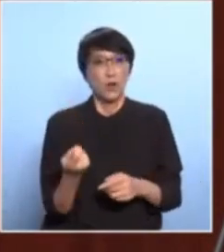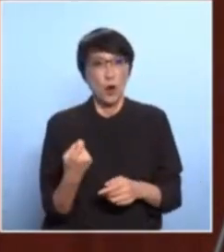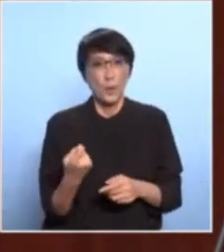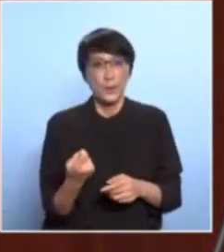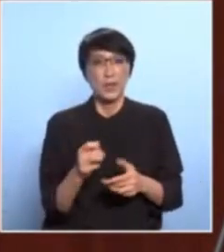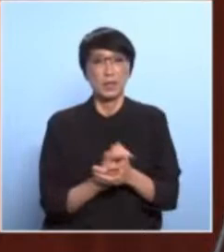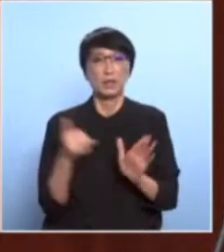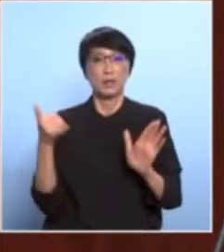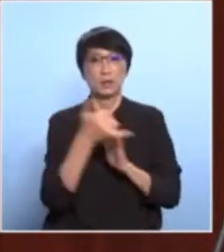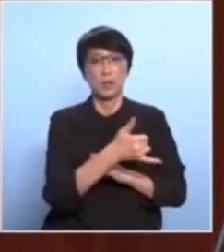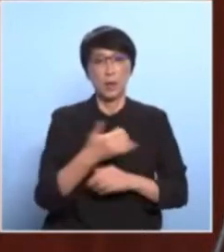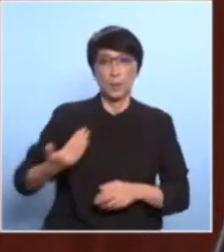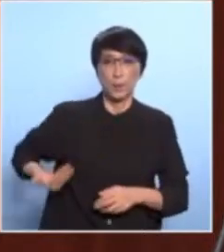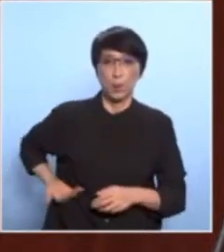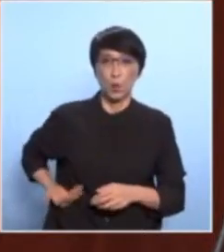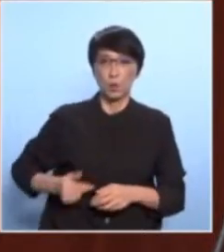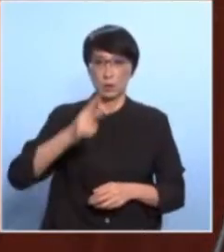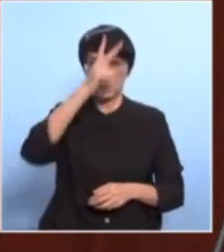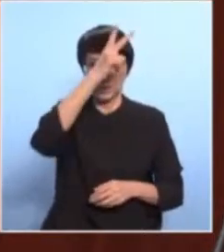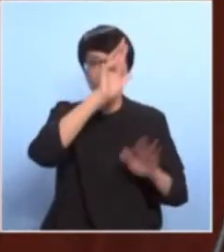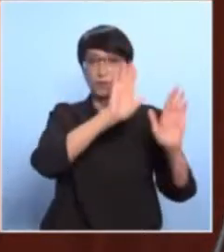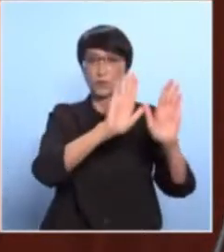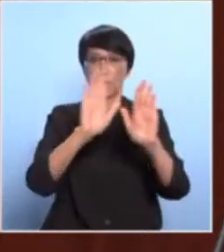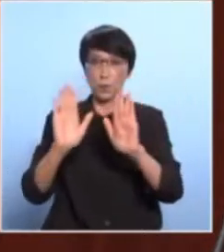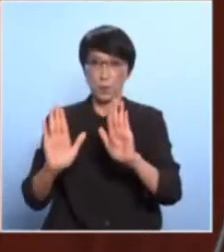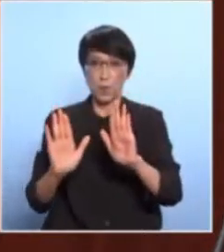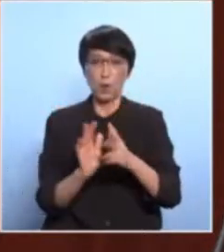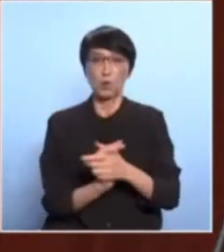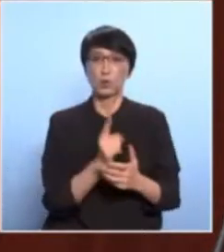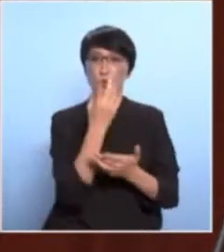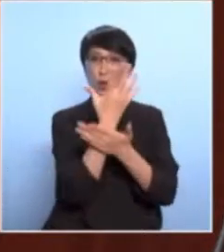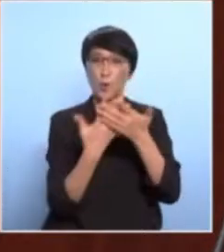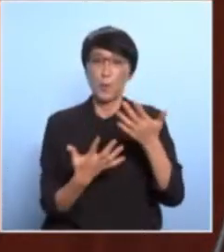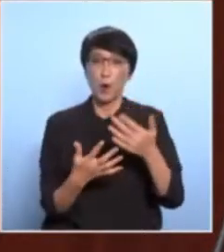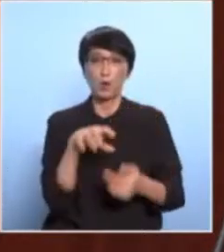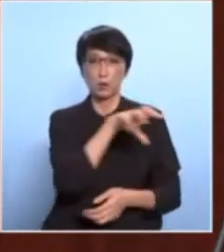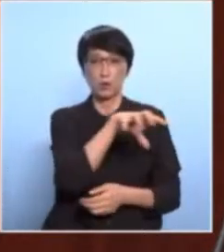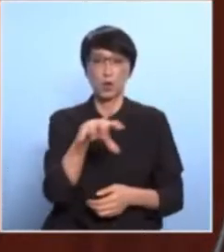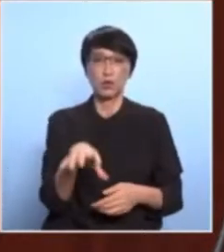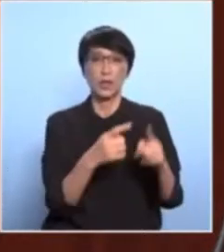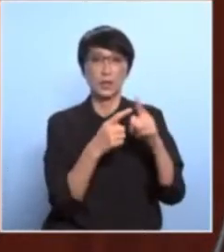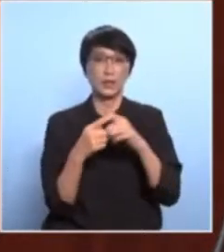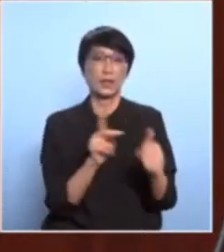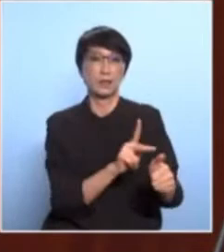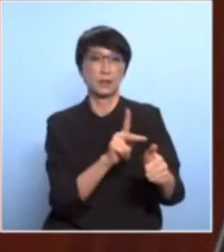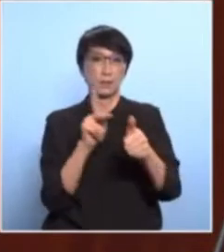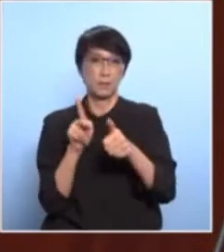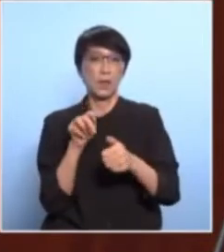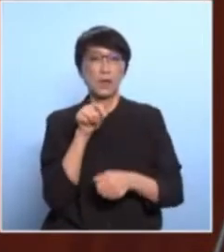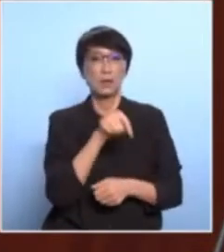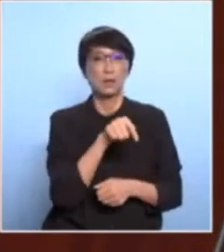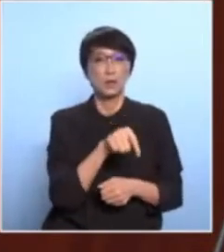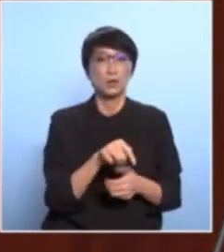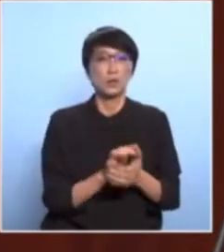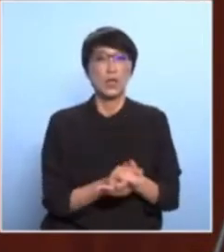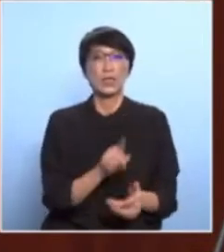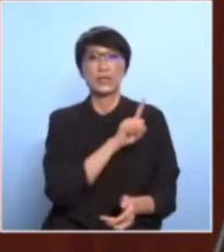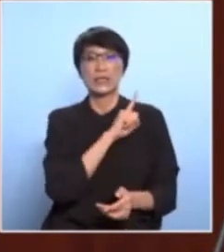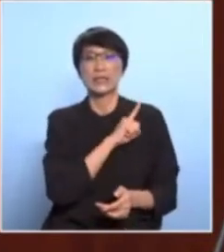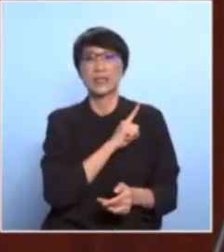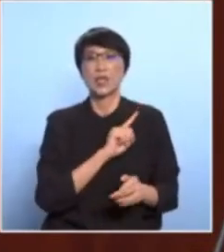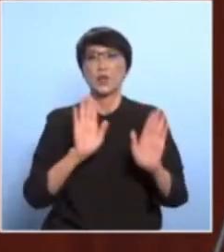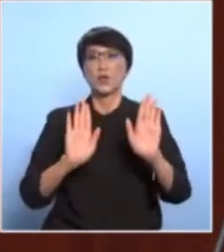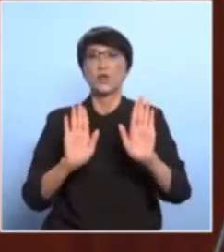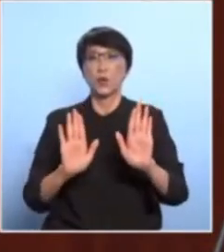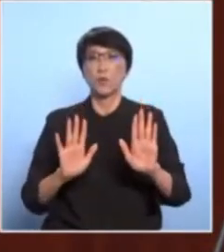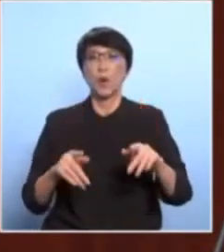to develop the Digital Bay Area. Efforts include promoting the Cross-Boundary Public Services Initiative, under which Hong Kong residents can log